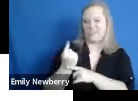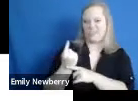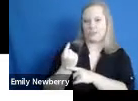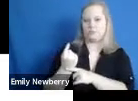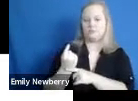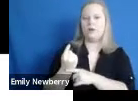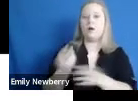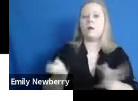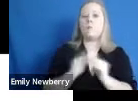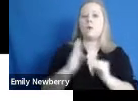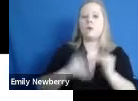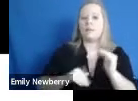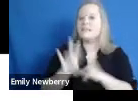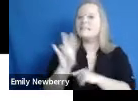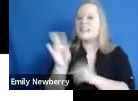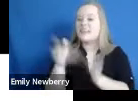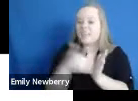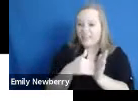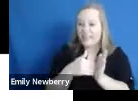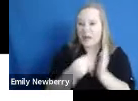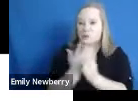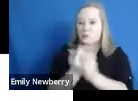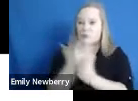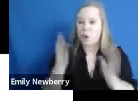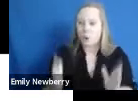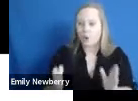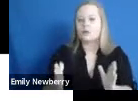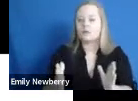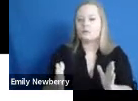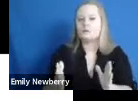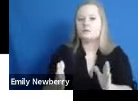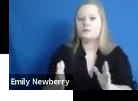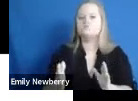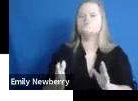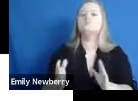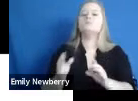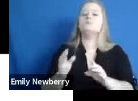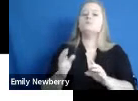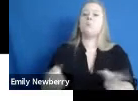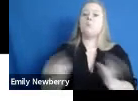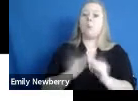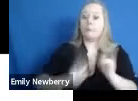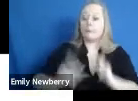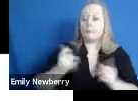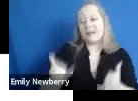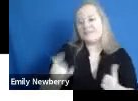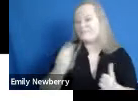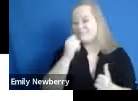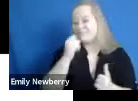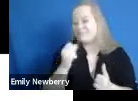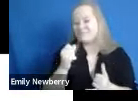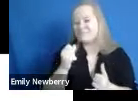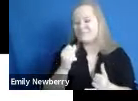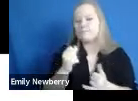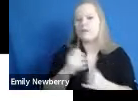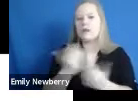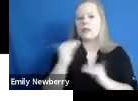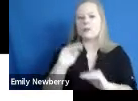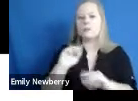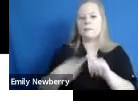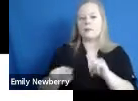growers went into hemp. Not that many have gone back into it now. I think a lot of people learned some hard